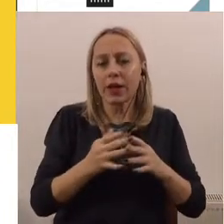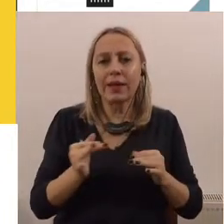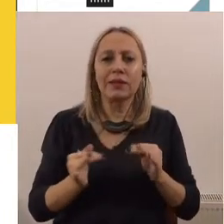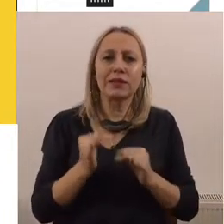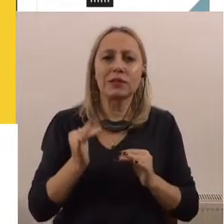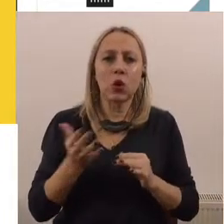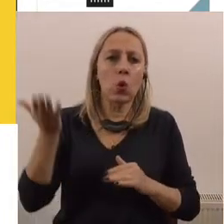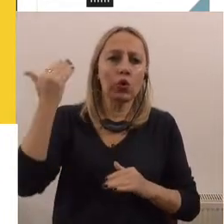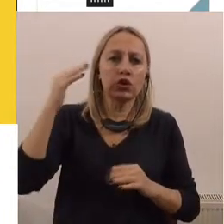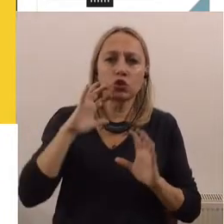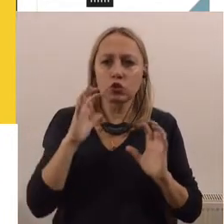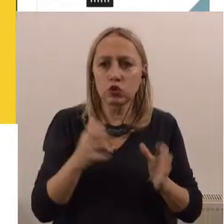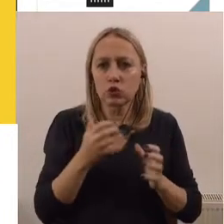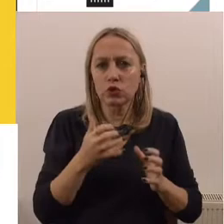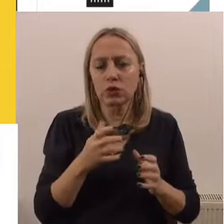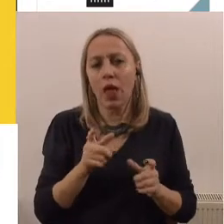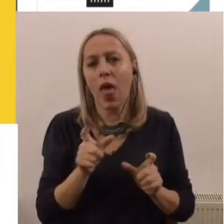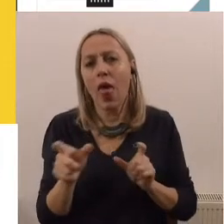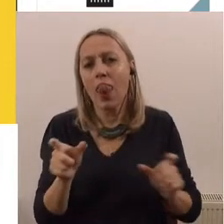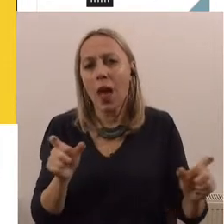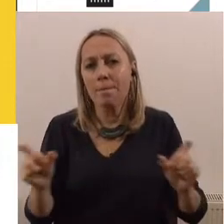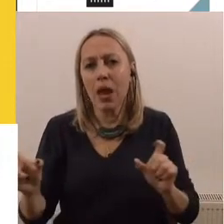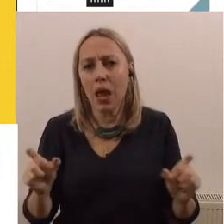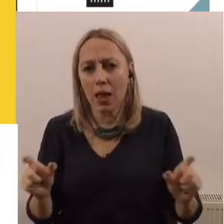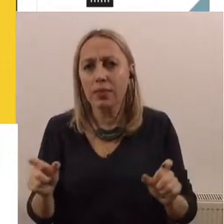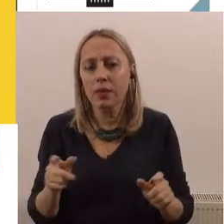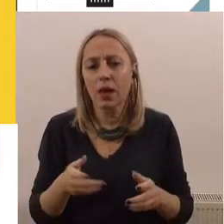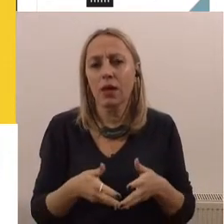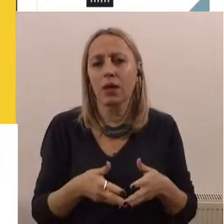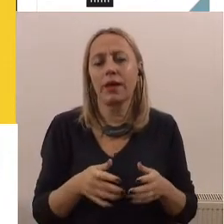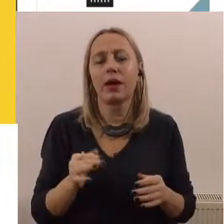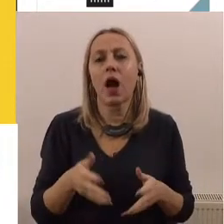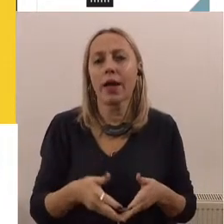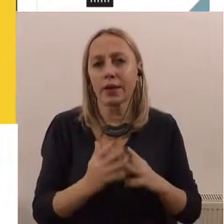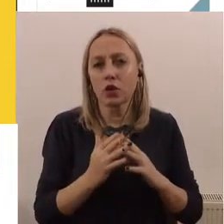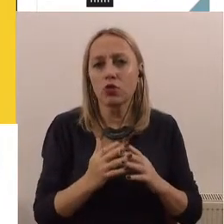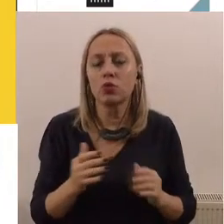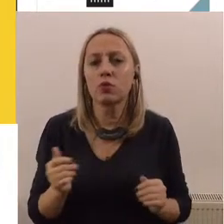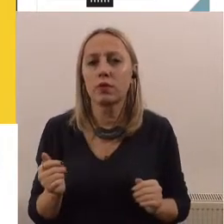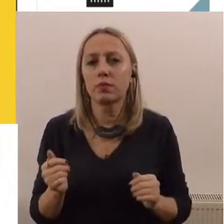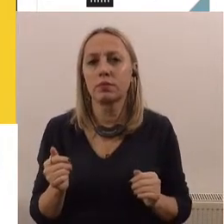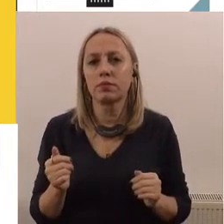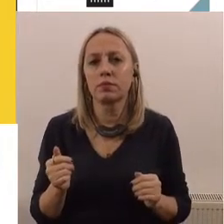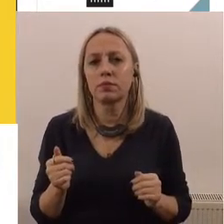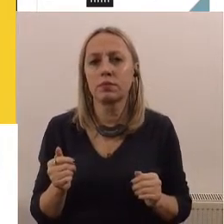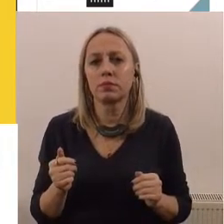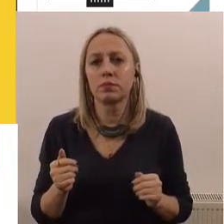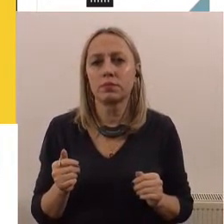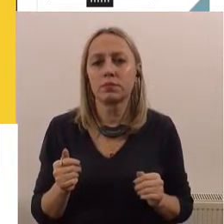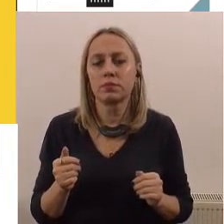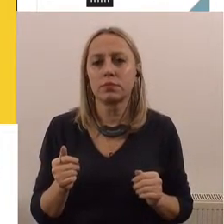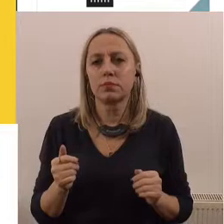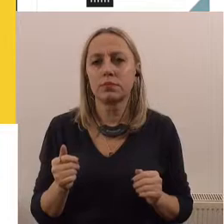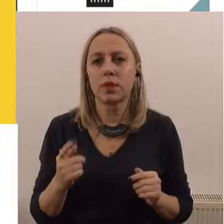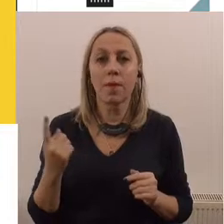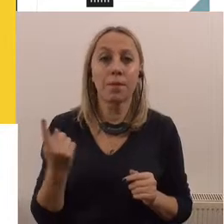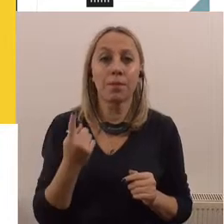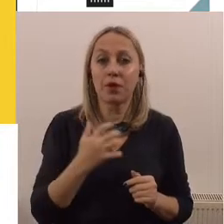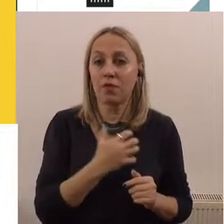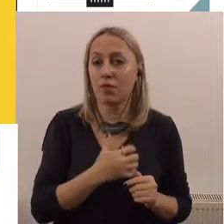And also it was a first step to get closer to